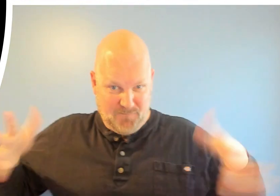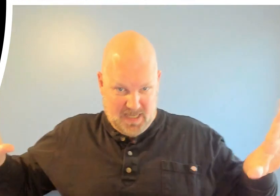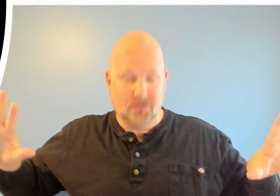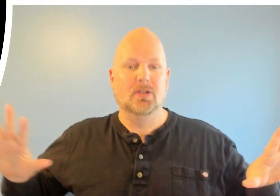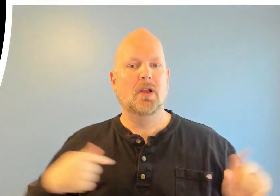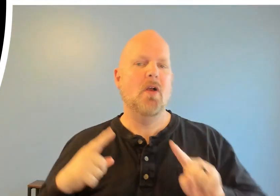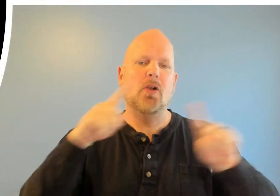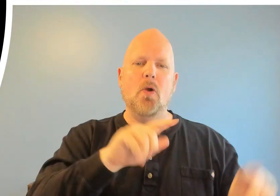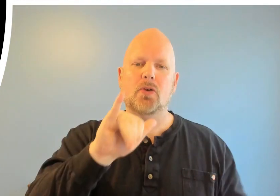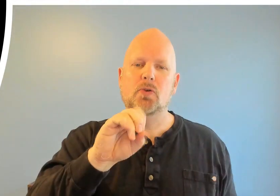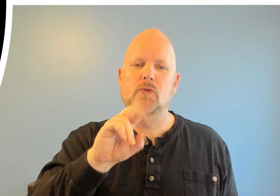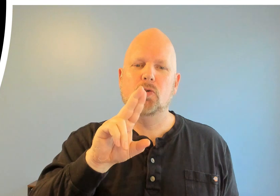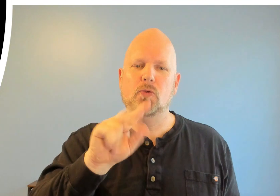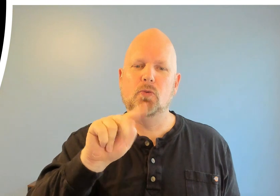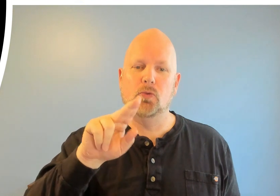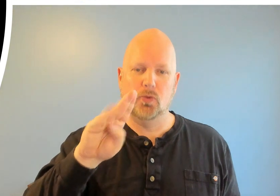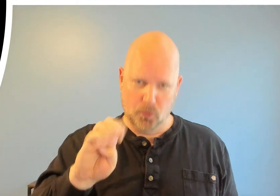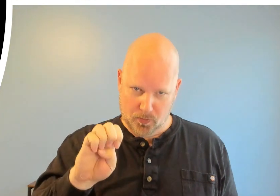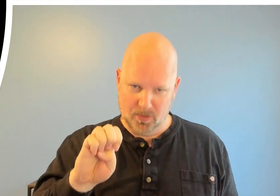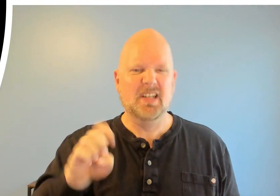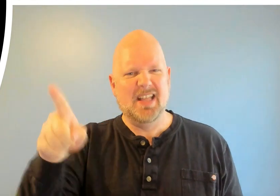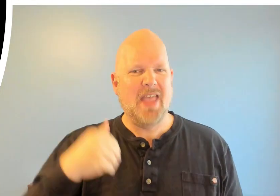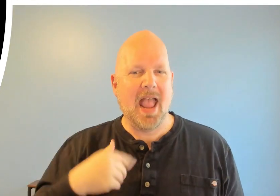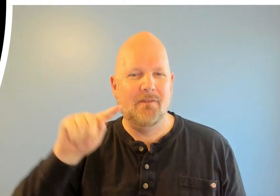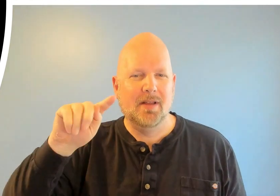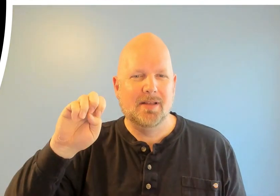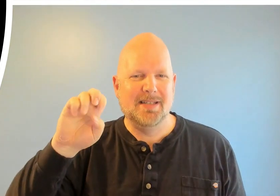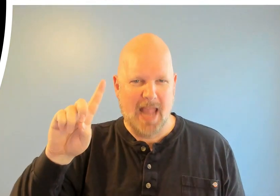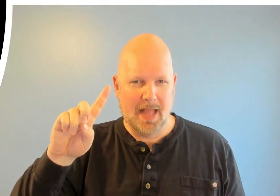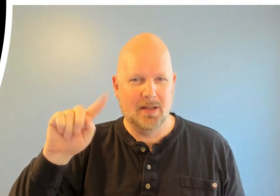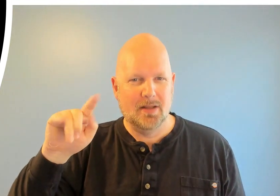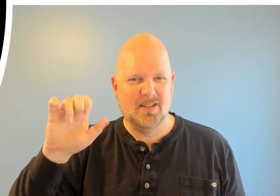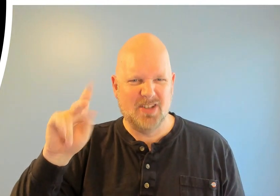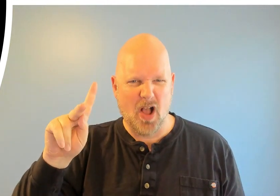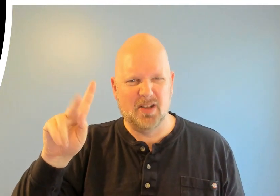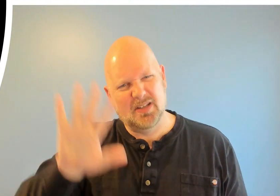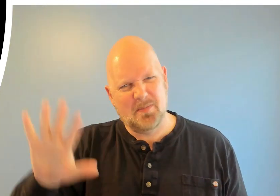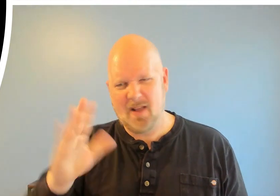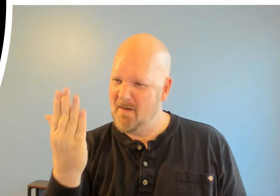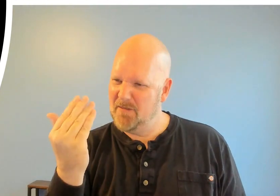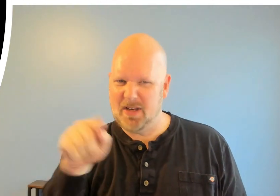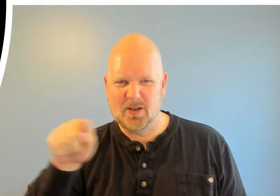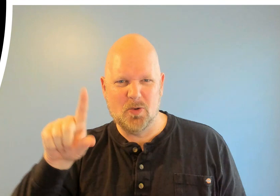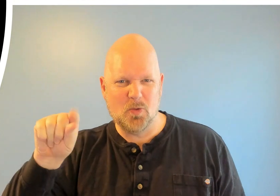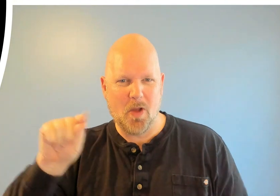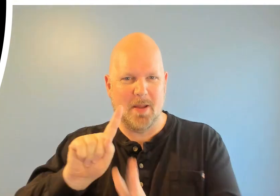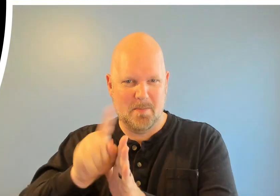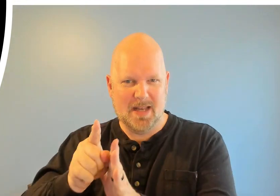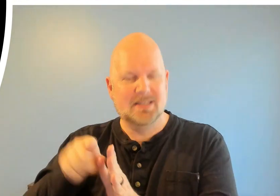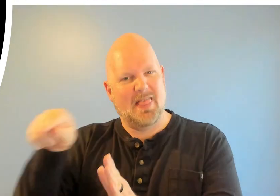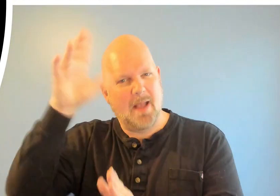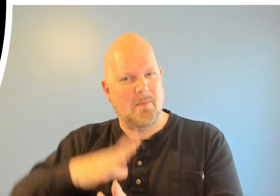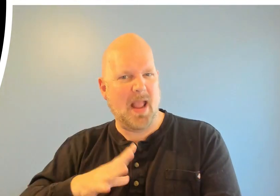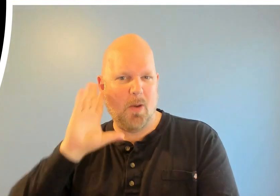onto YouTube. There's a TED Talk where Shawn Achor presents some of his initial findings. It's about 15 or 20 minutes long, but it's well